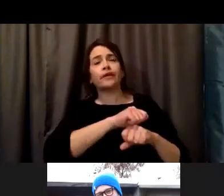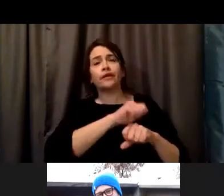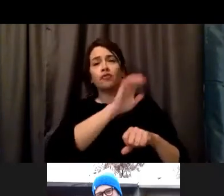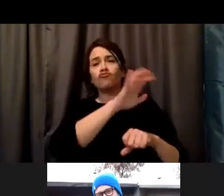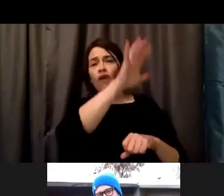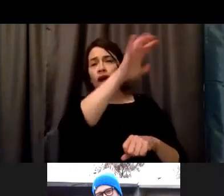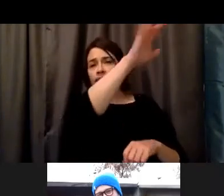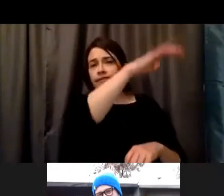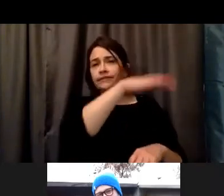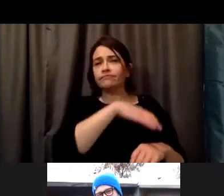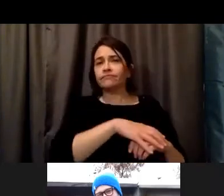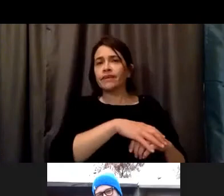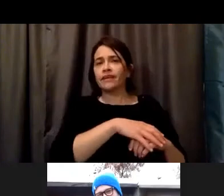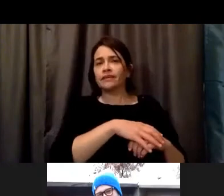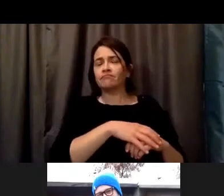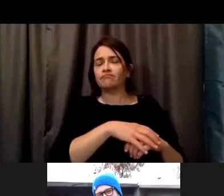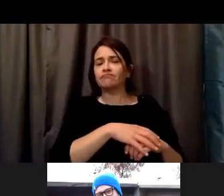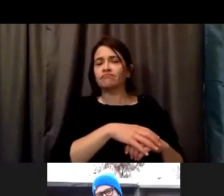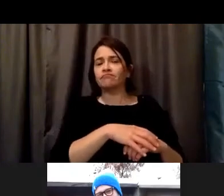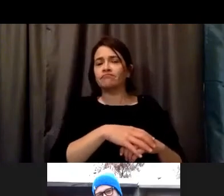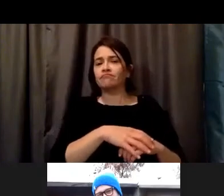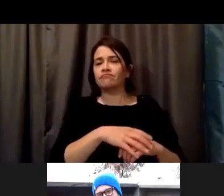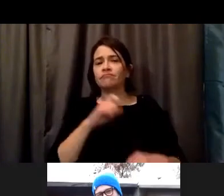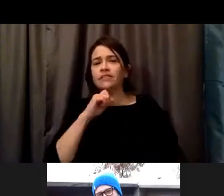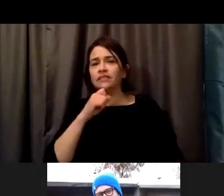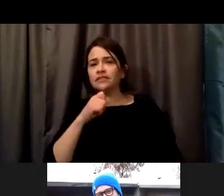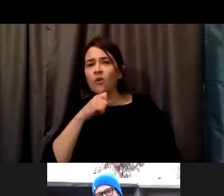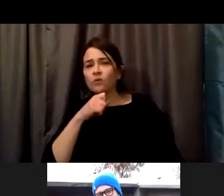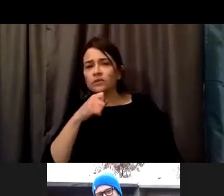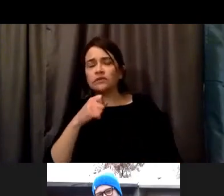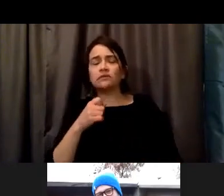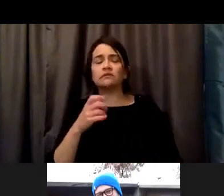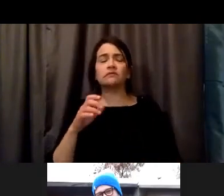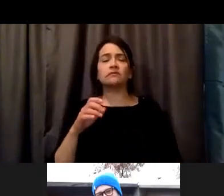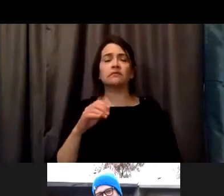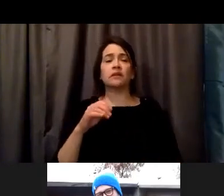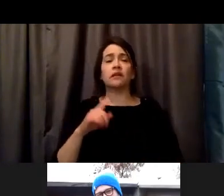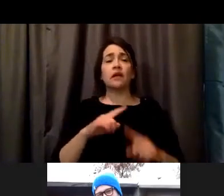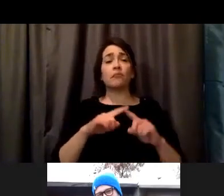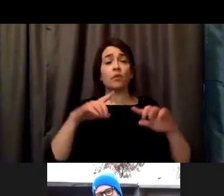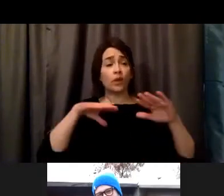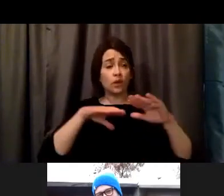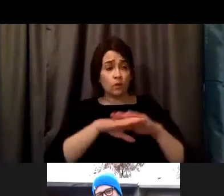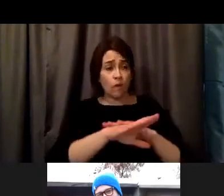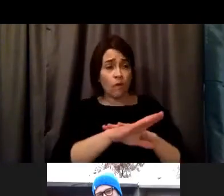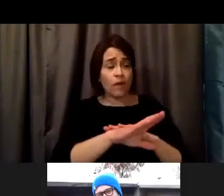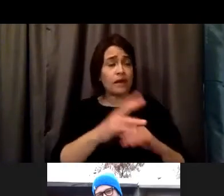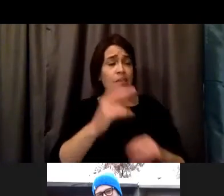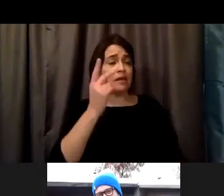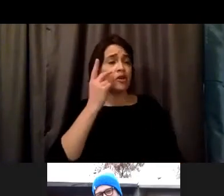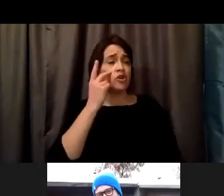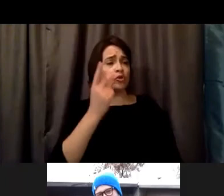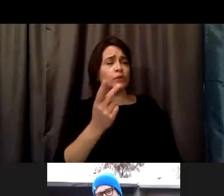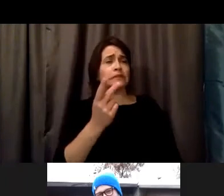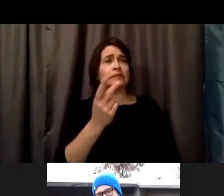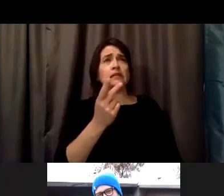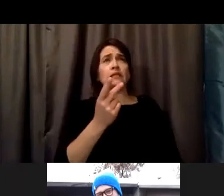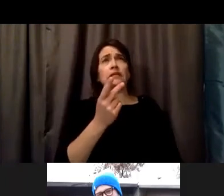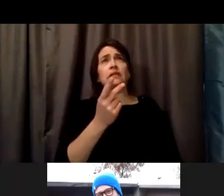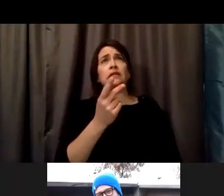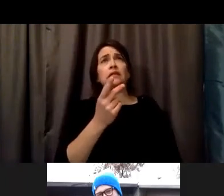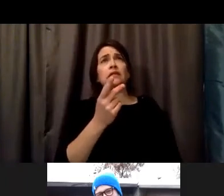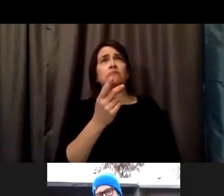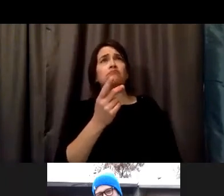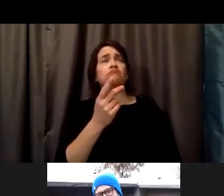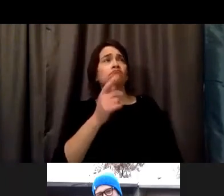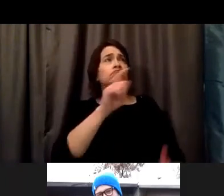deal? But when you walk into those temples, you see writings, you see styles of martial arts,